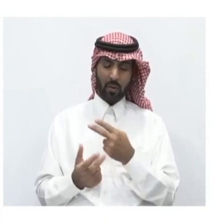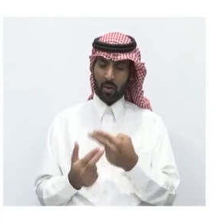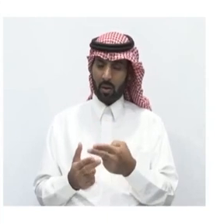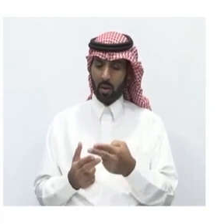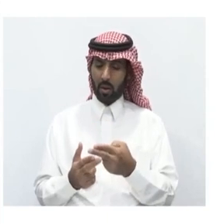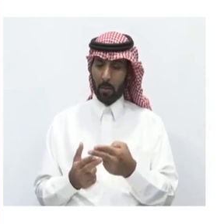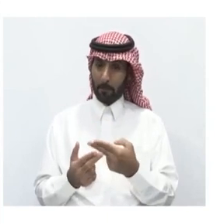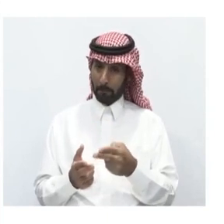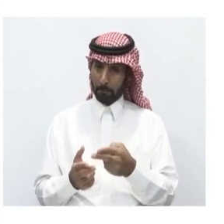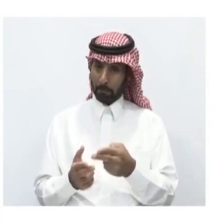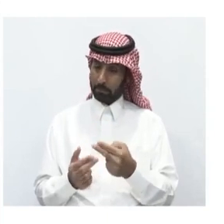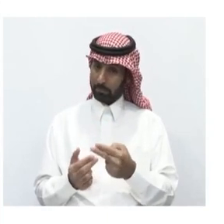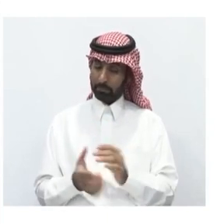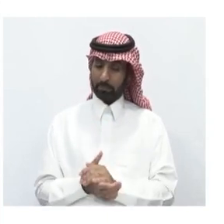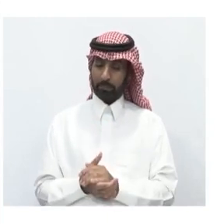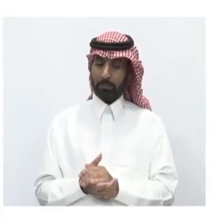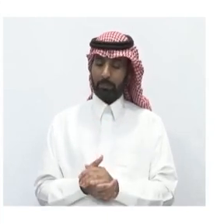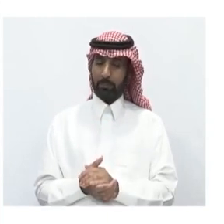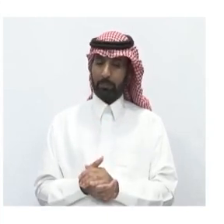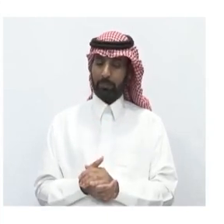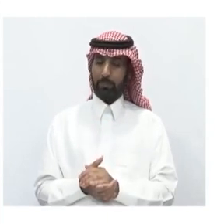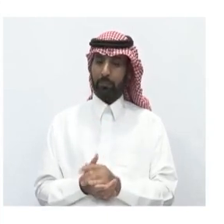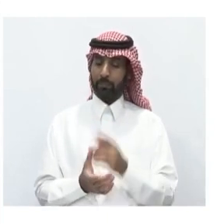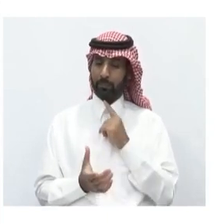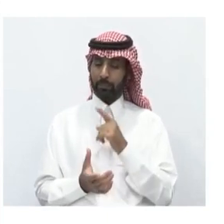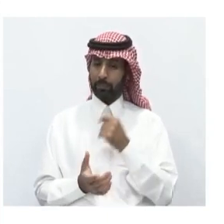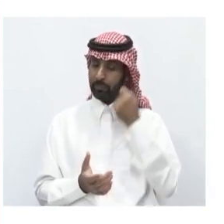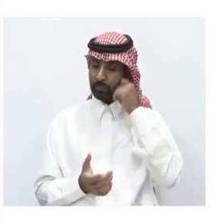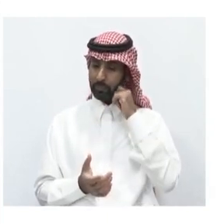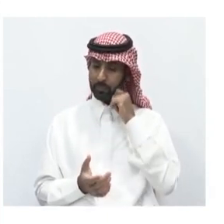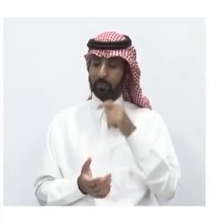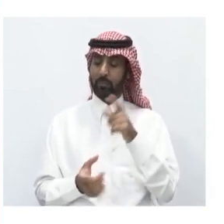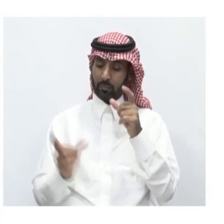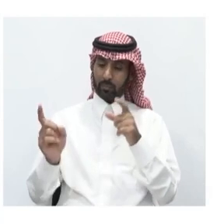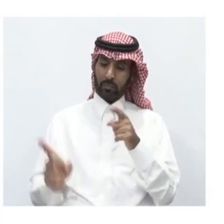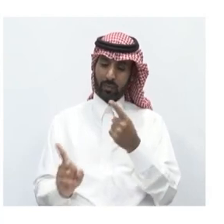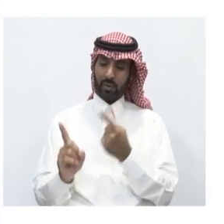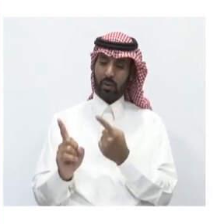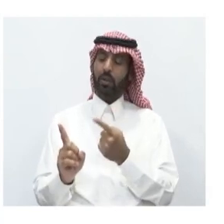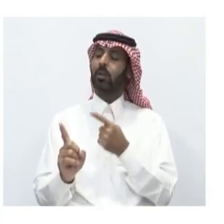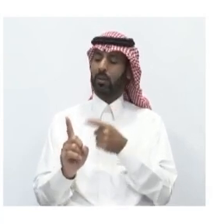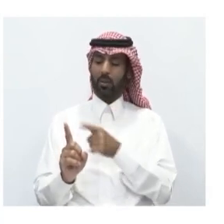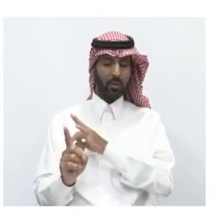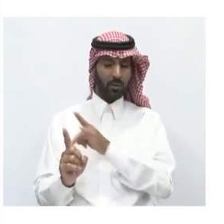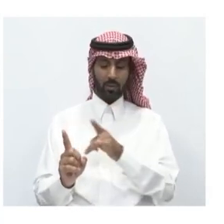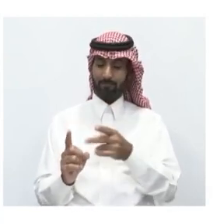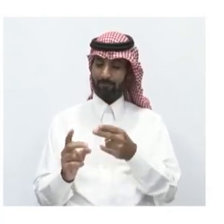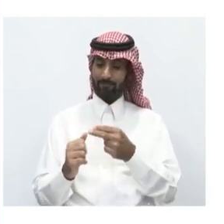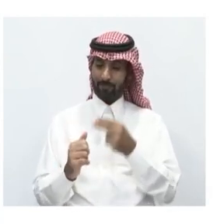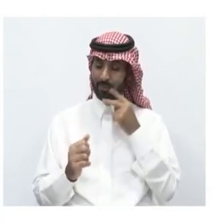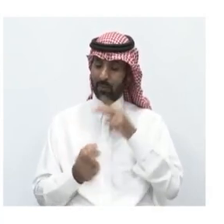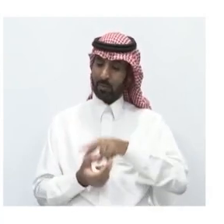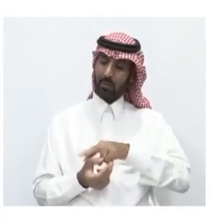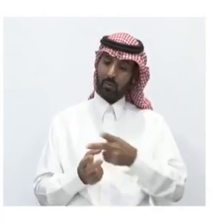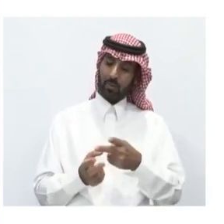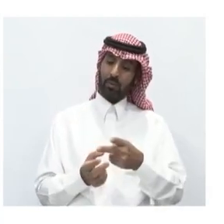respond? Very good. She says that changing seats won't be possible because it wouldn't be fair to